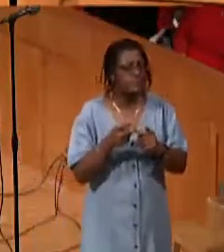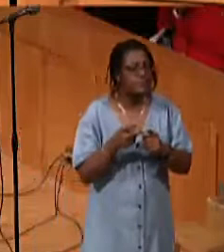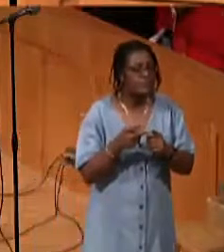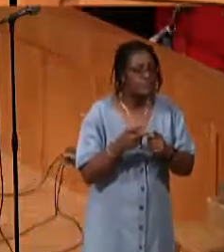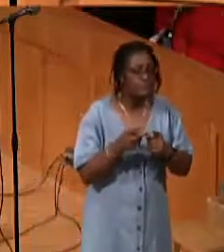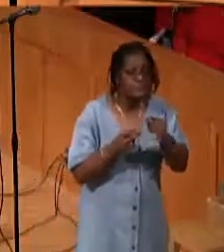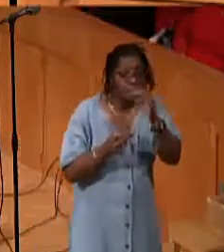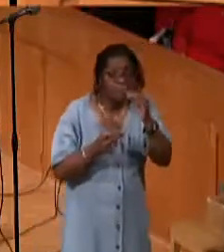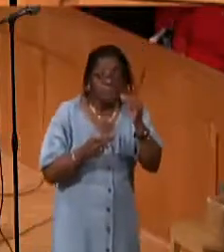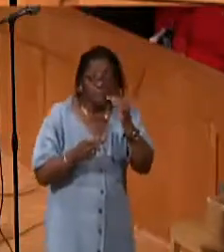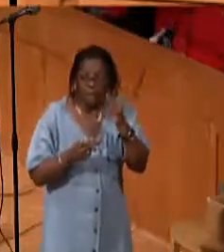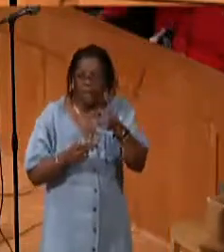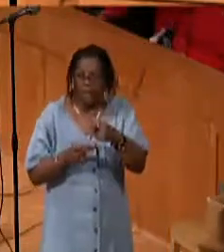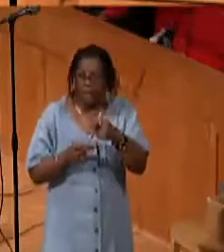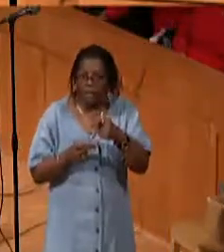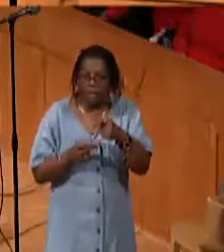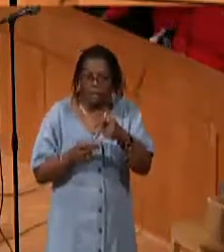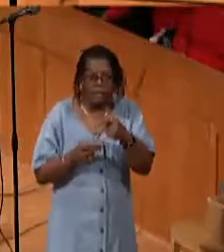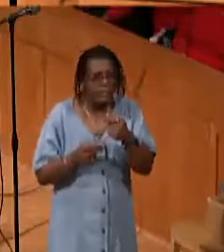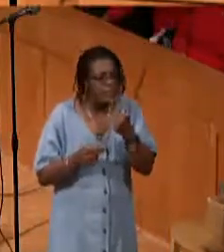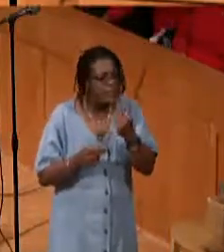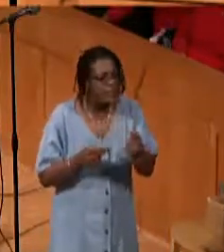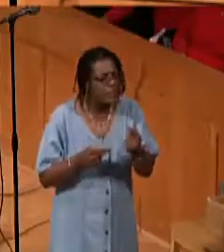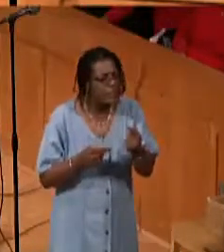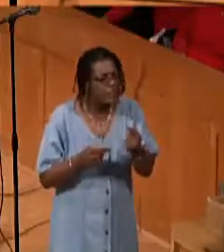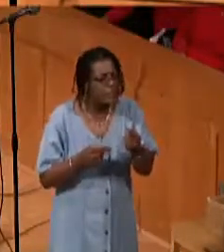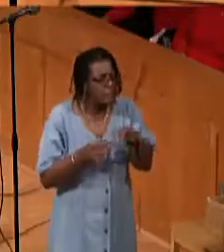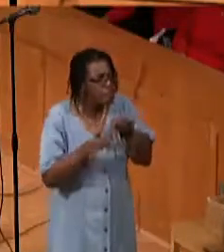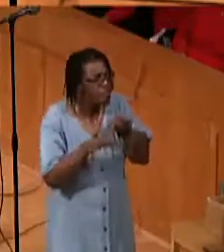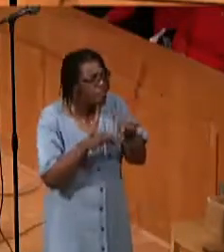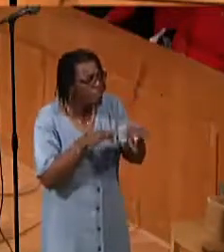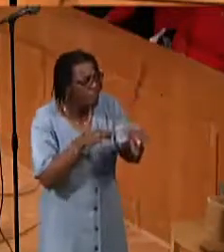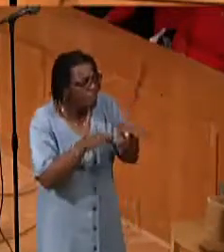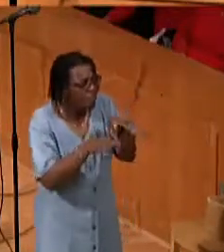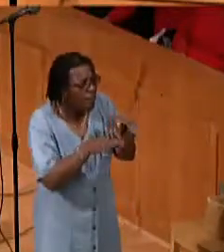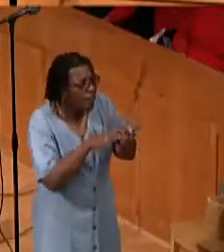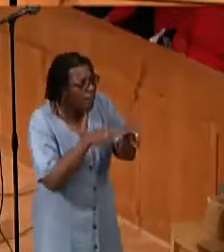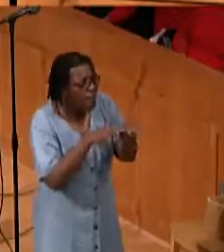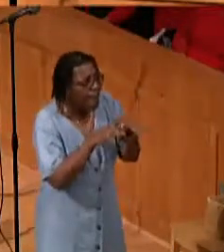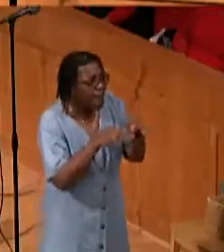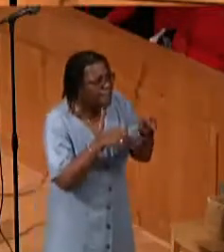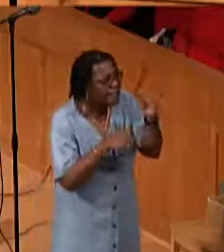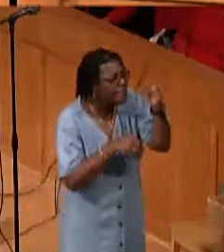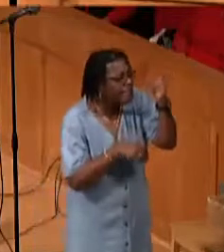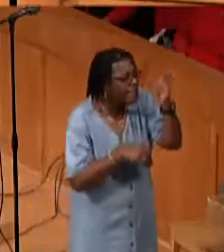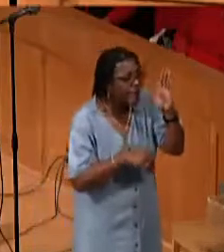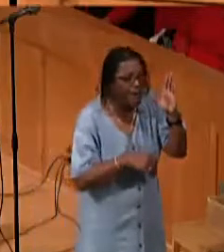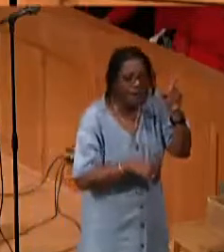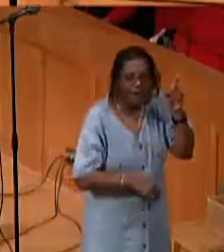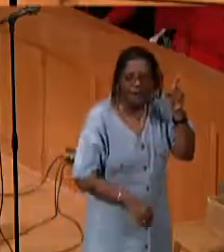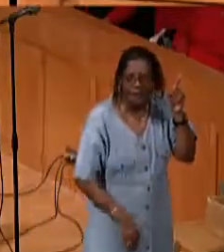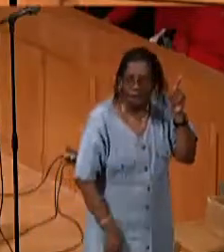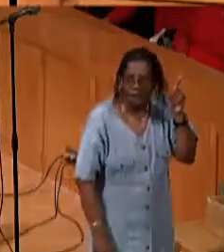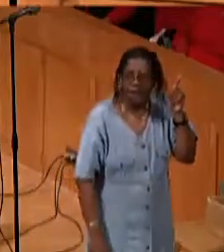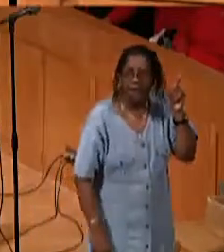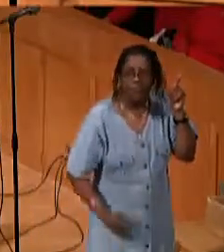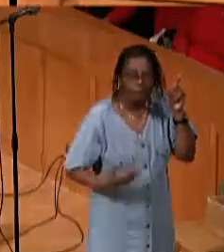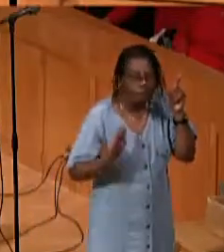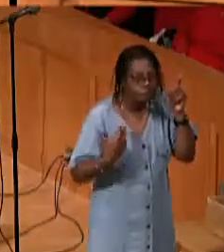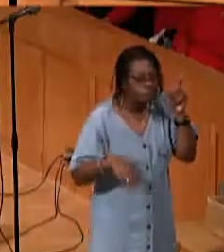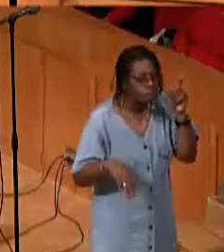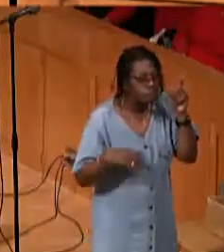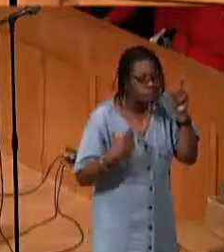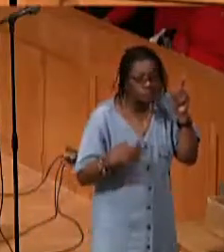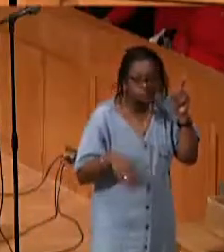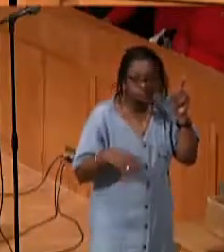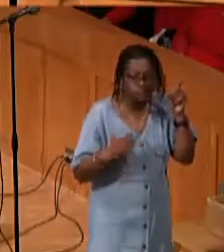time in the next few verses, watch this, describing the way God is in general. Watch this, she says, for the